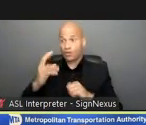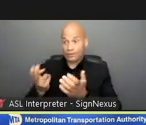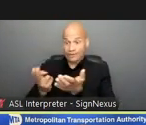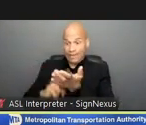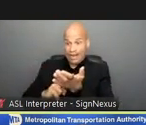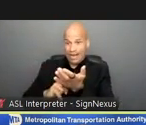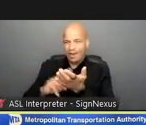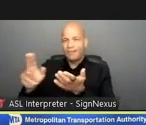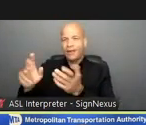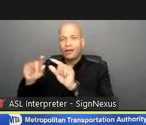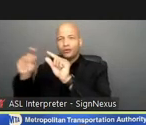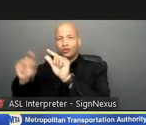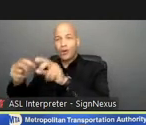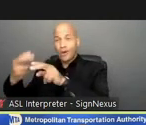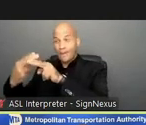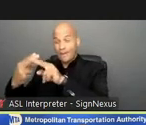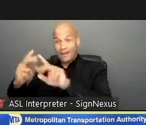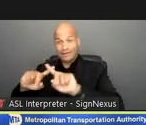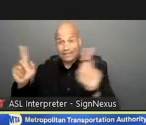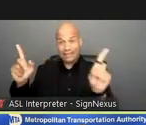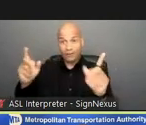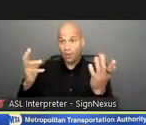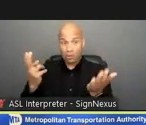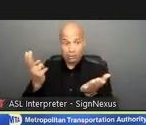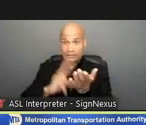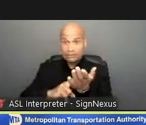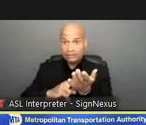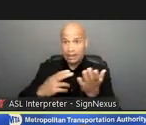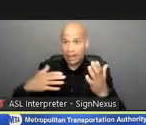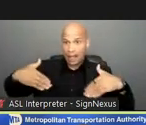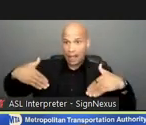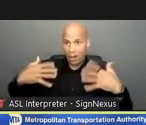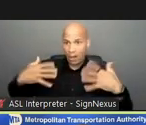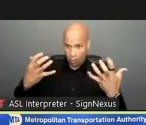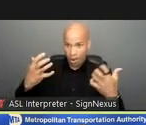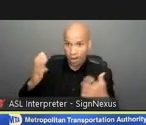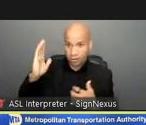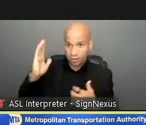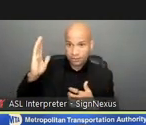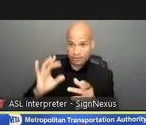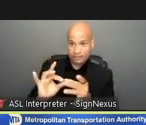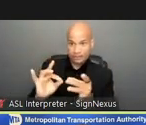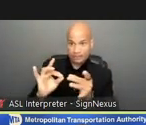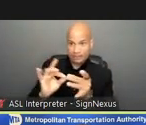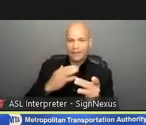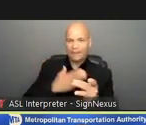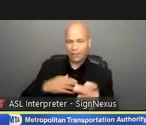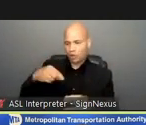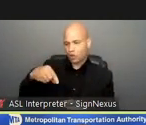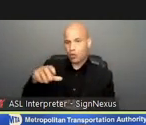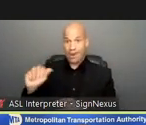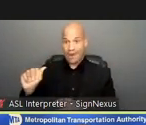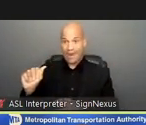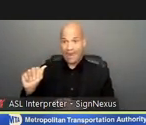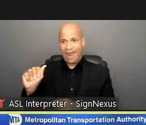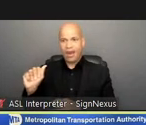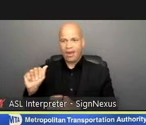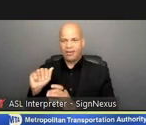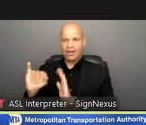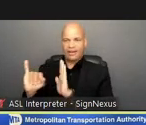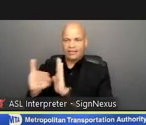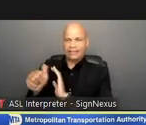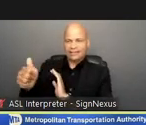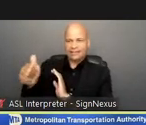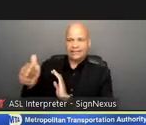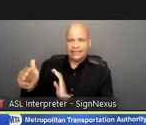up to speak or if you did not sign up to speak but would like to speak please identify yourself in the Q a function you may also